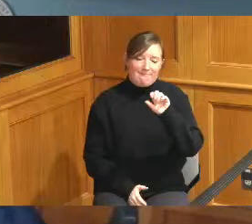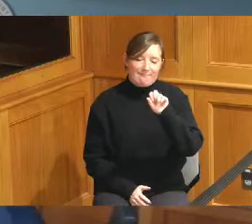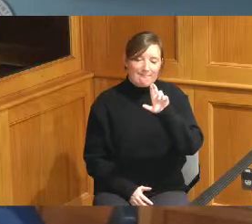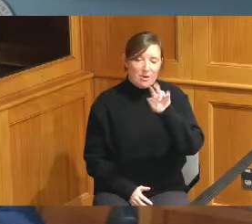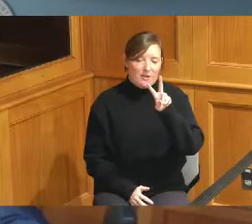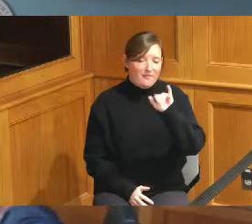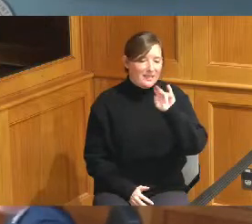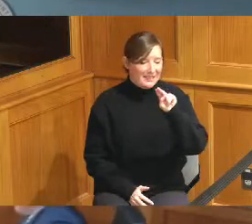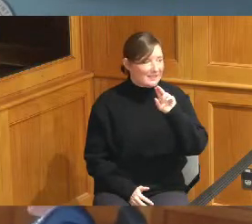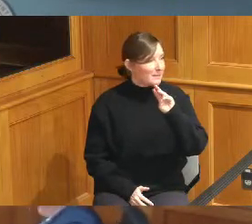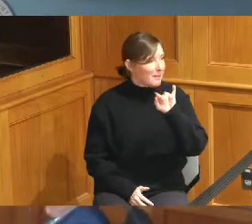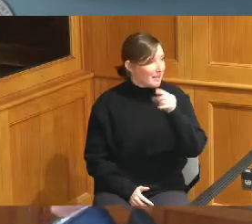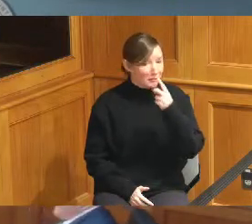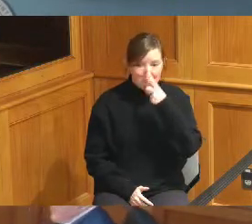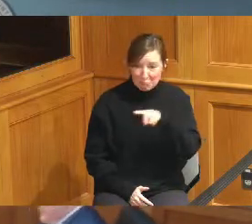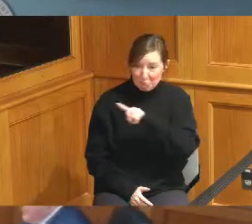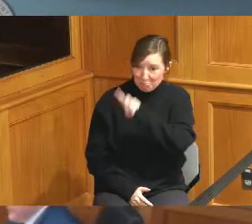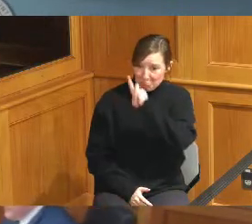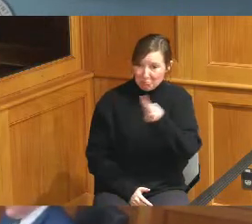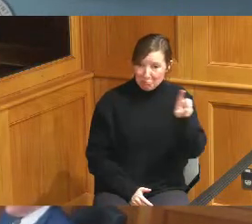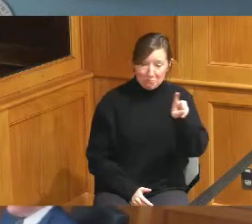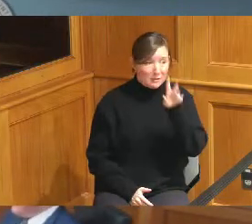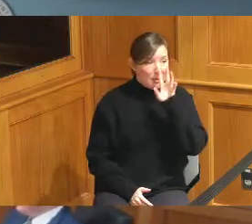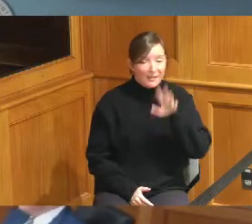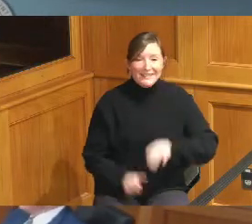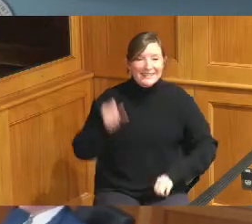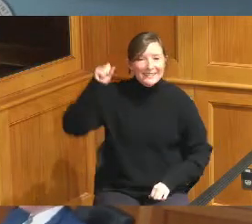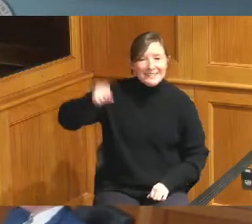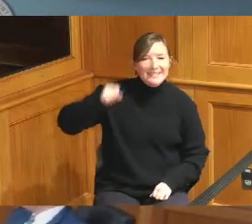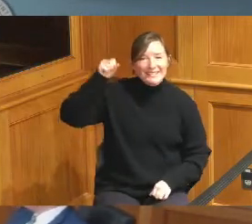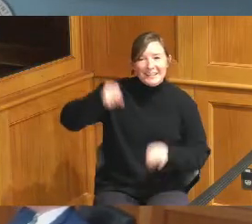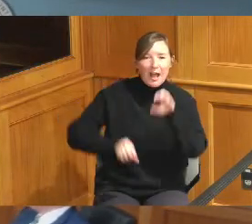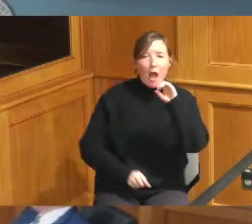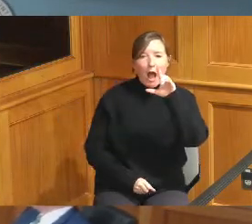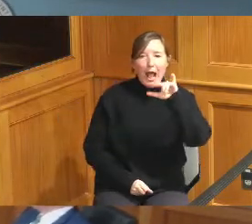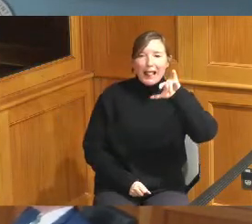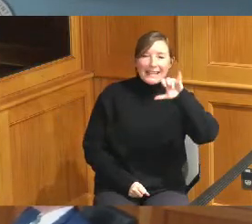Go on over and say a word if you'd like. Ollies,